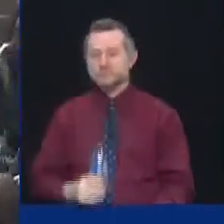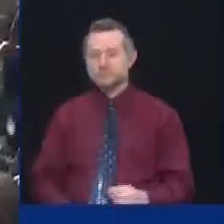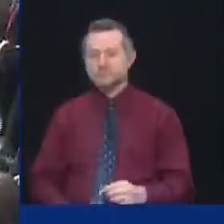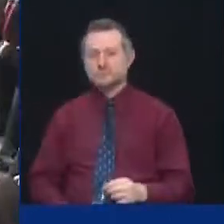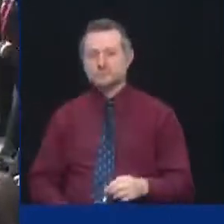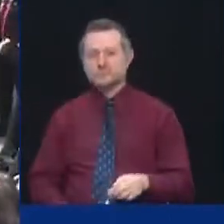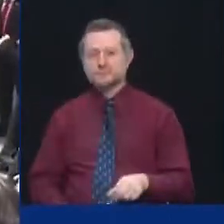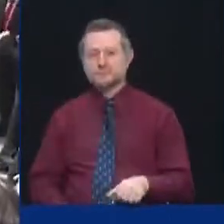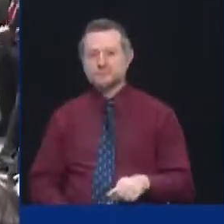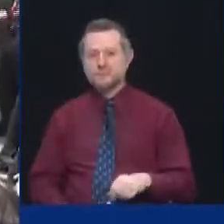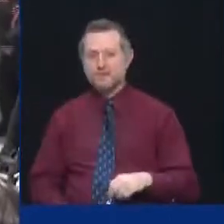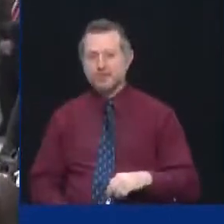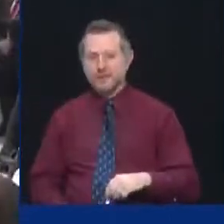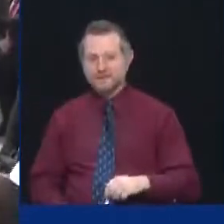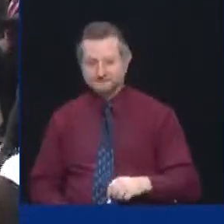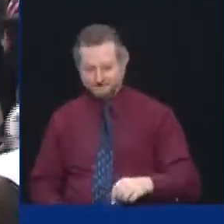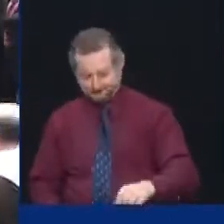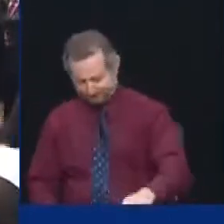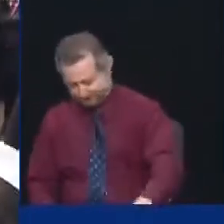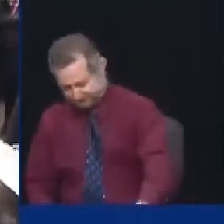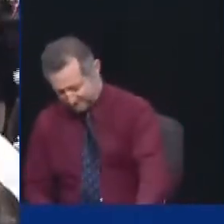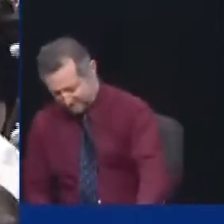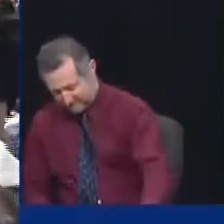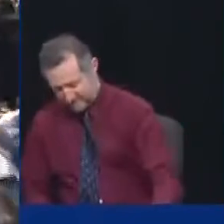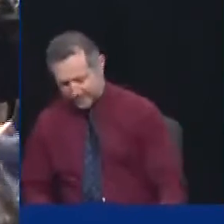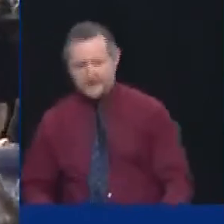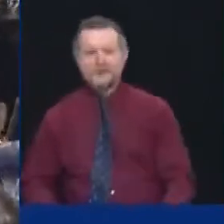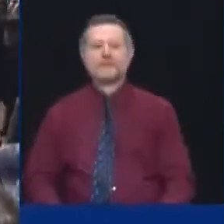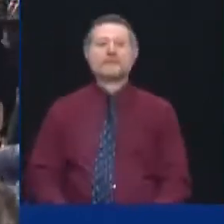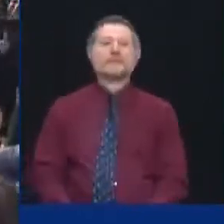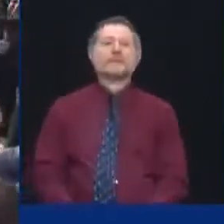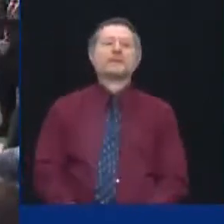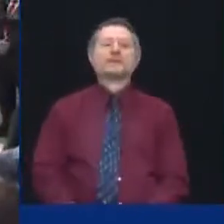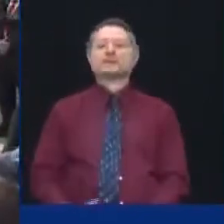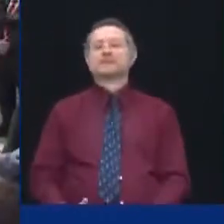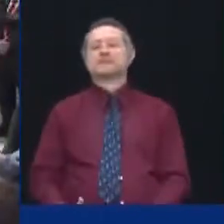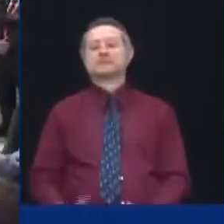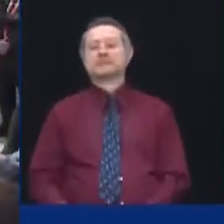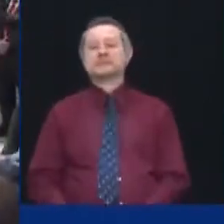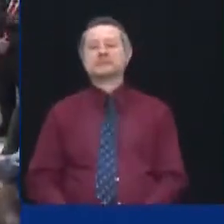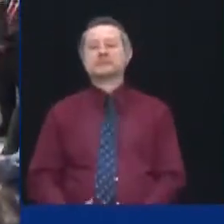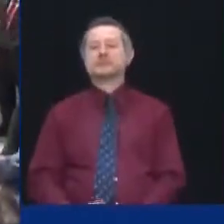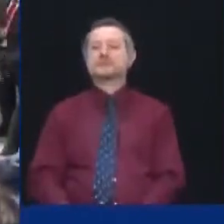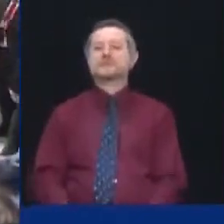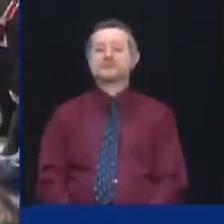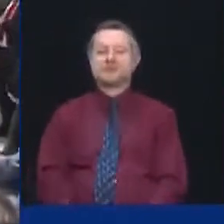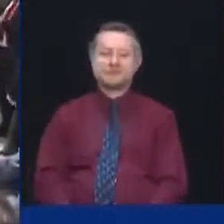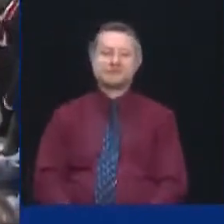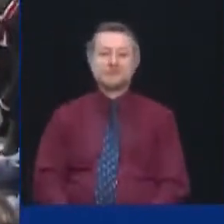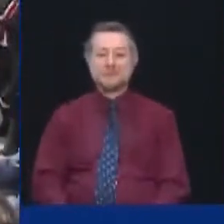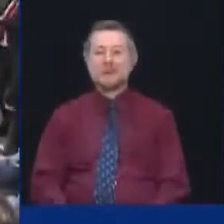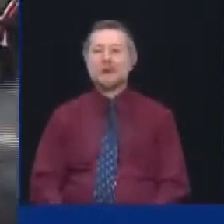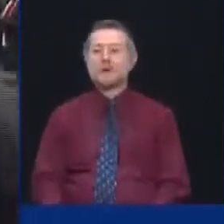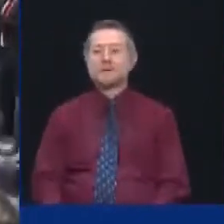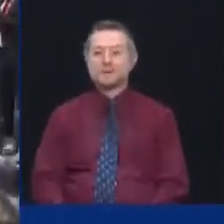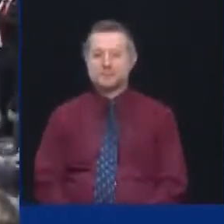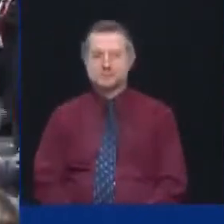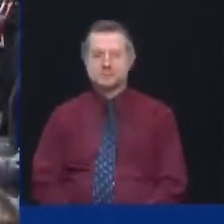accelerating our new airport construction. We're going to have LaGuardia Airport, first new airport in the United States of America in